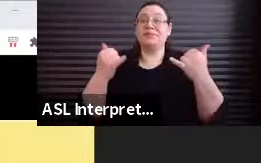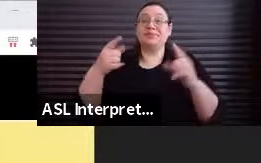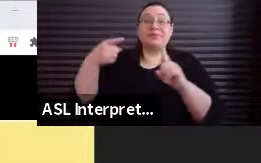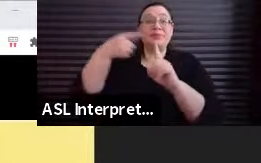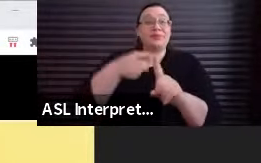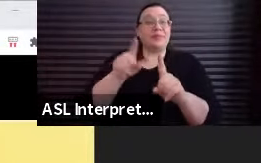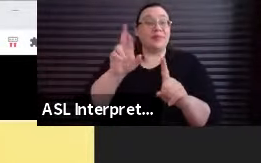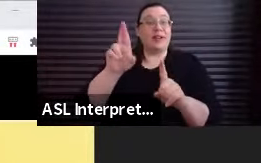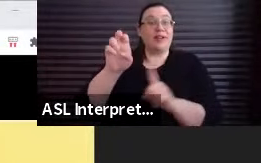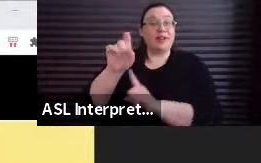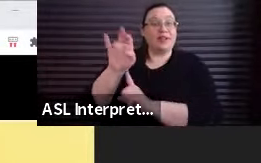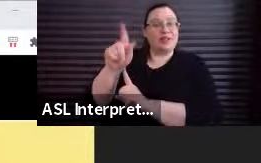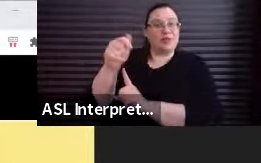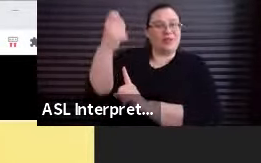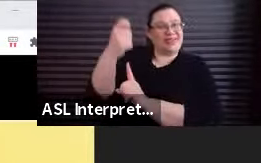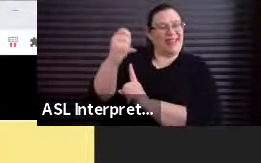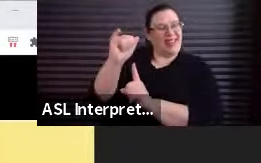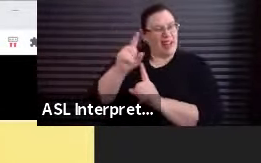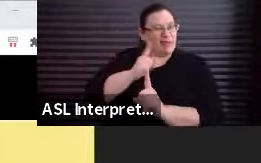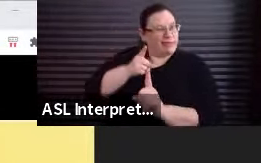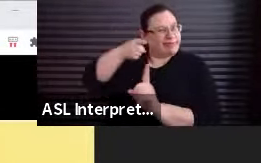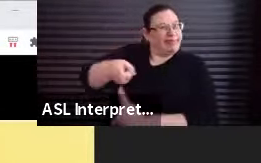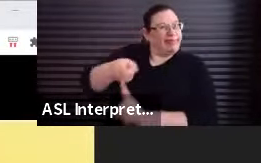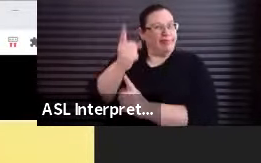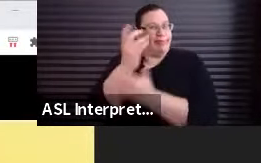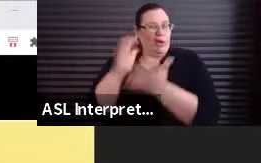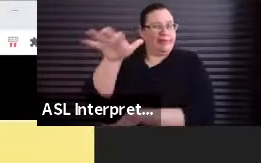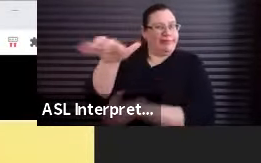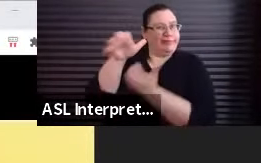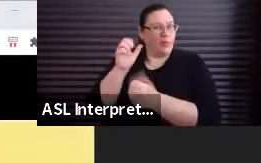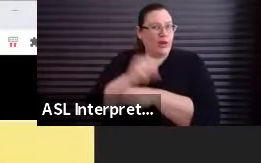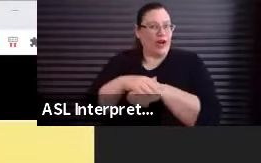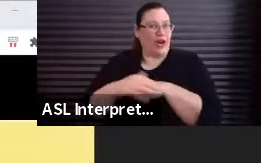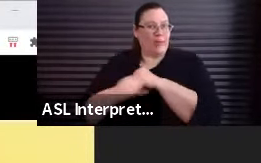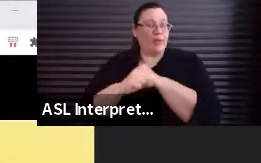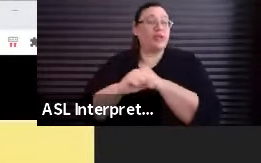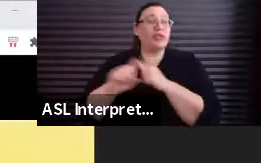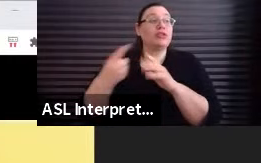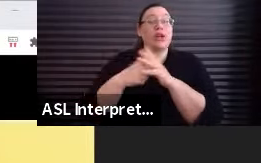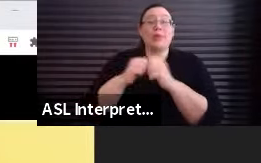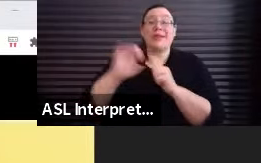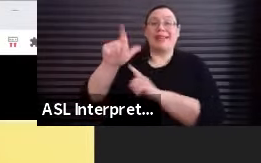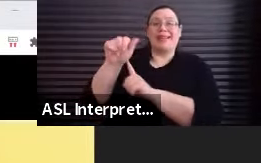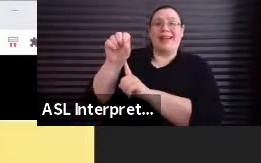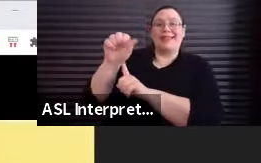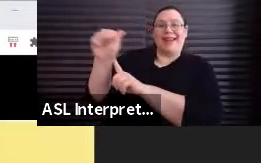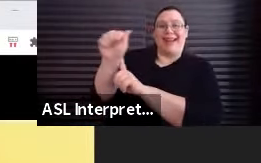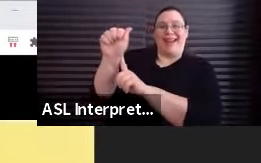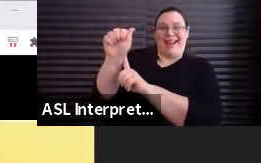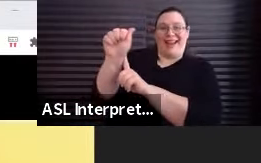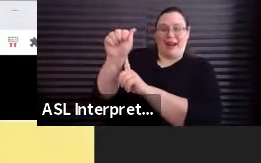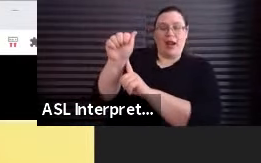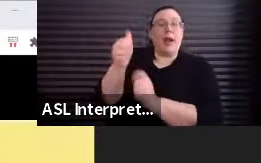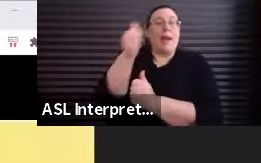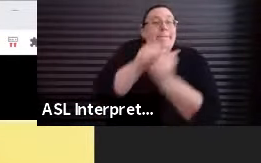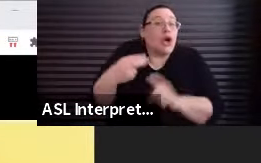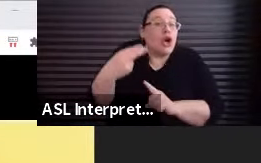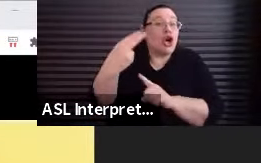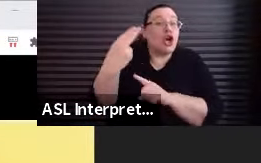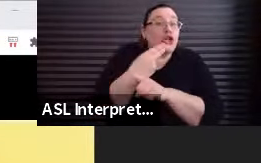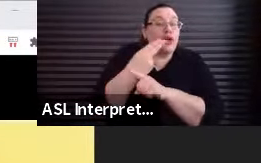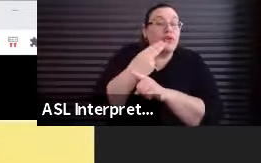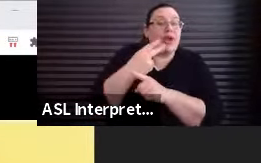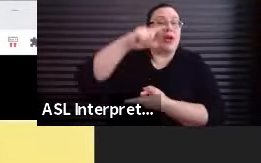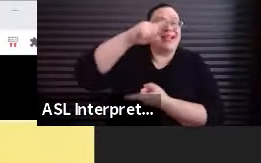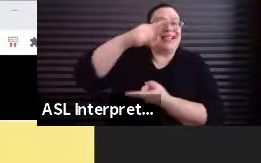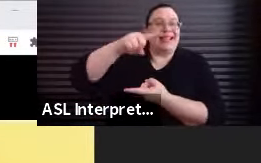commercial, right? So we'll start with the Class A use. This type of use, it's paid per use on a declining rate